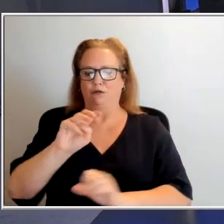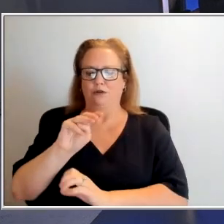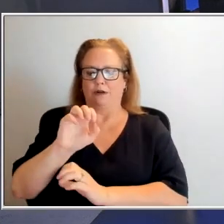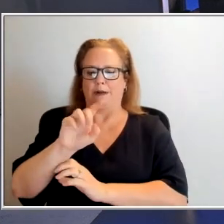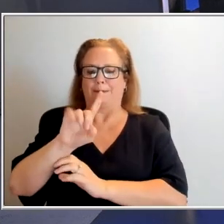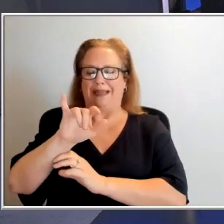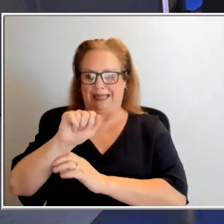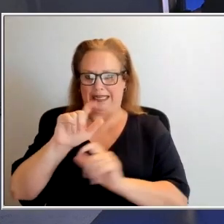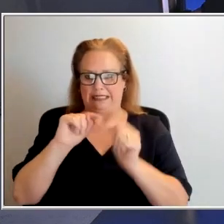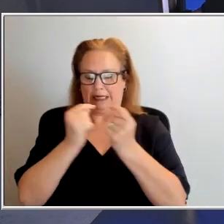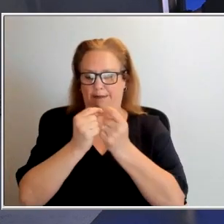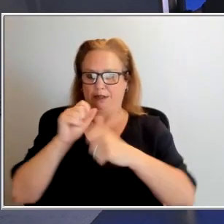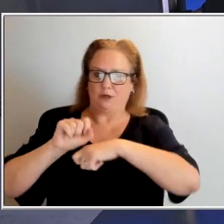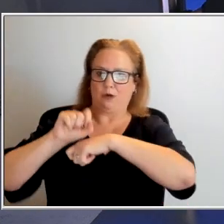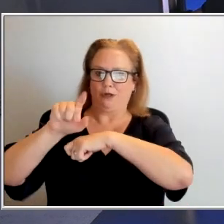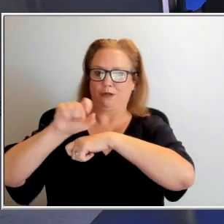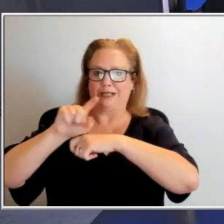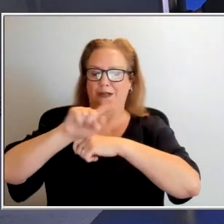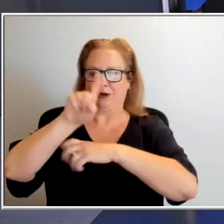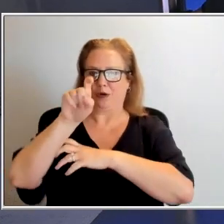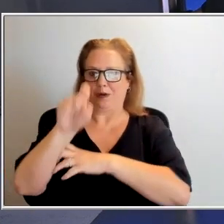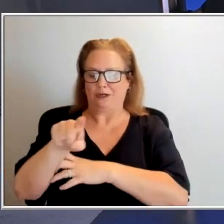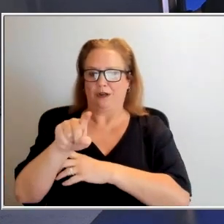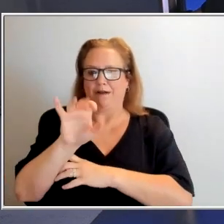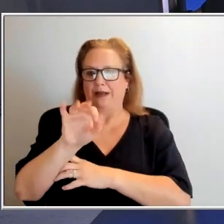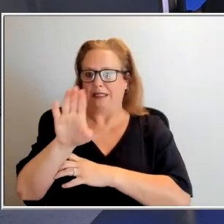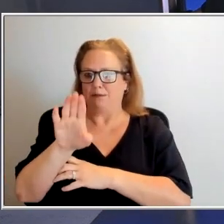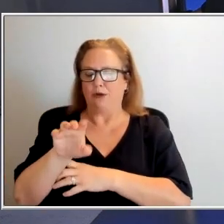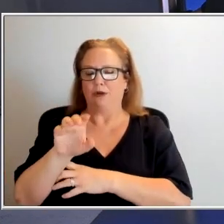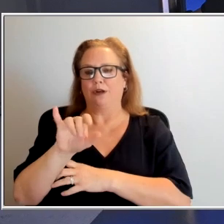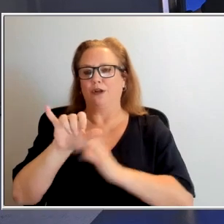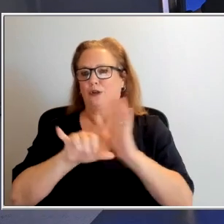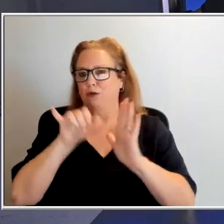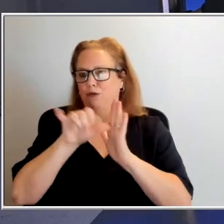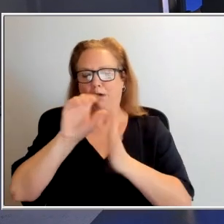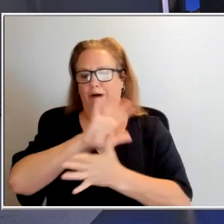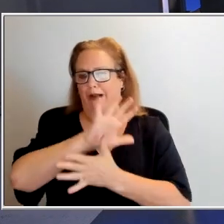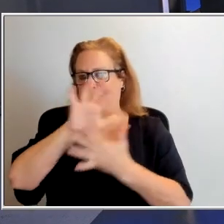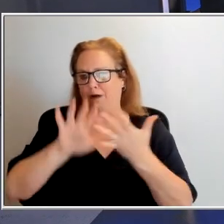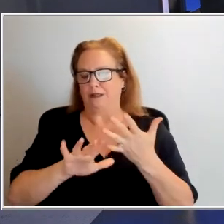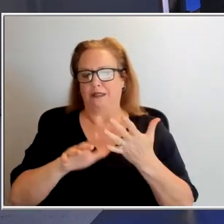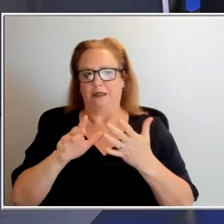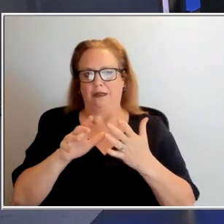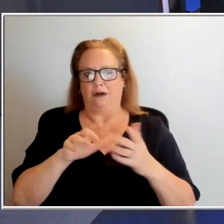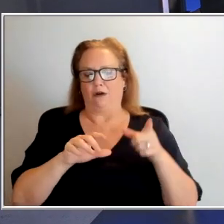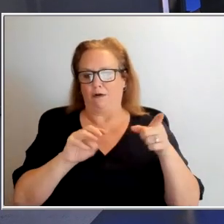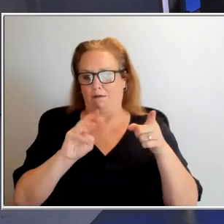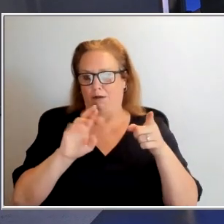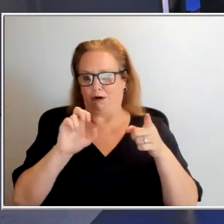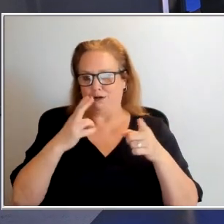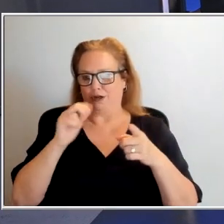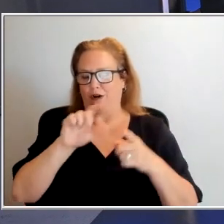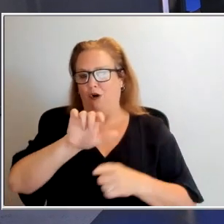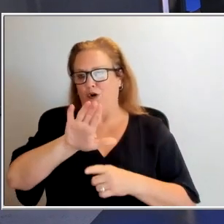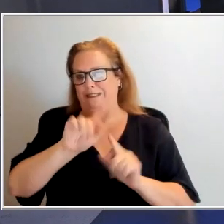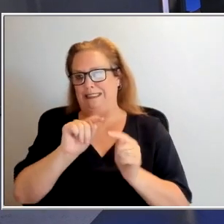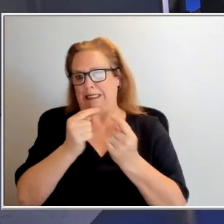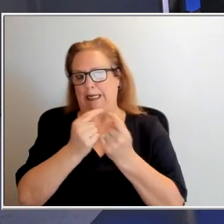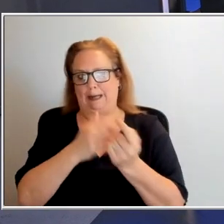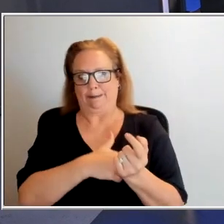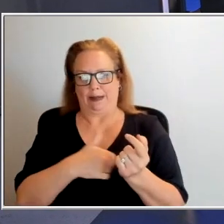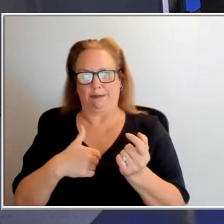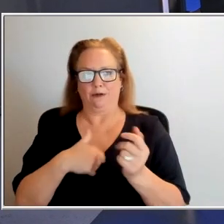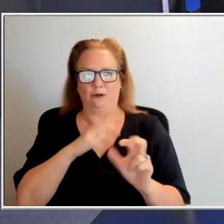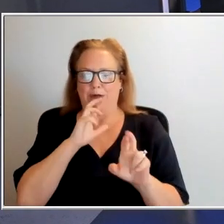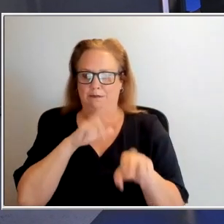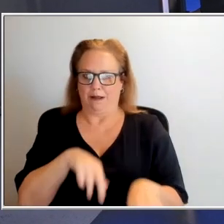you send in your questions on Facebook or YouTube or anywhere else, it's either her or one of her team members who are responding.